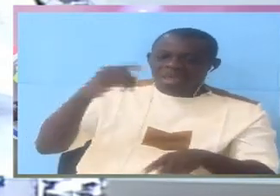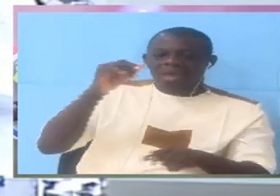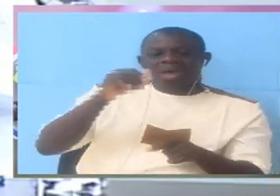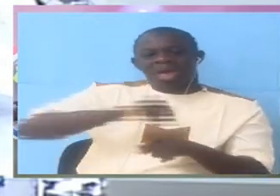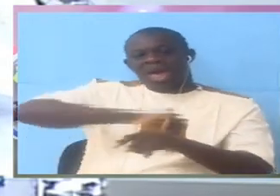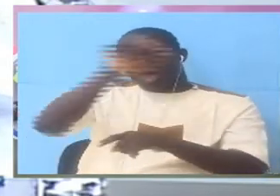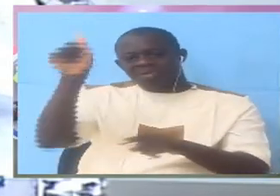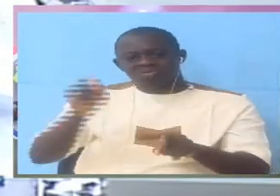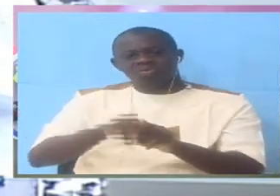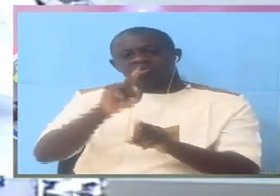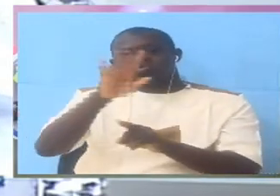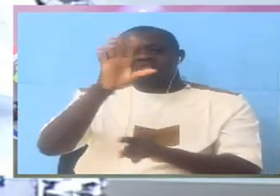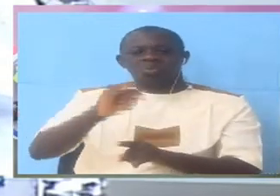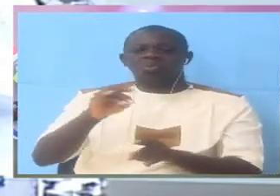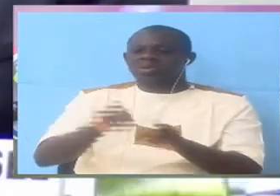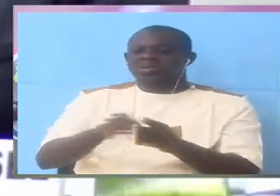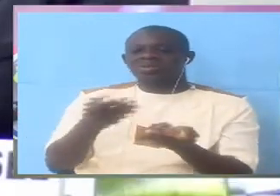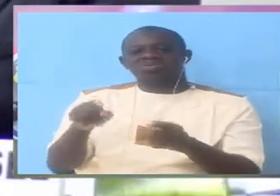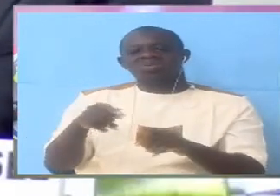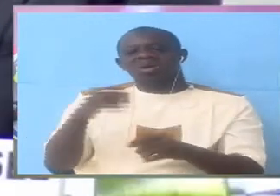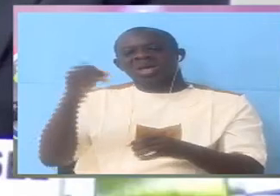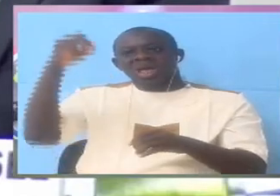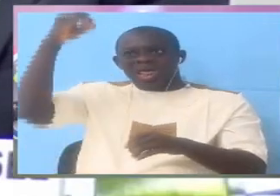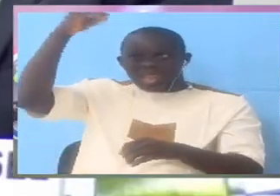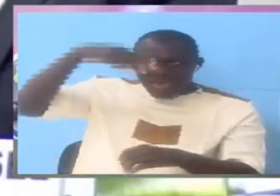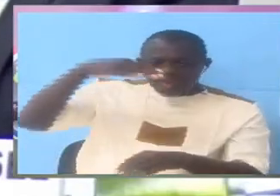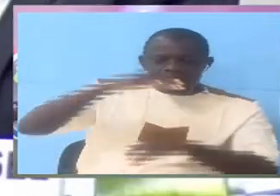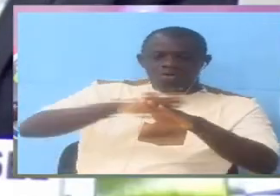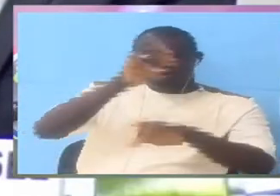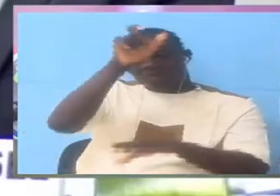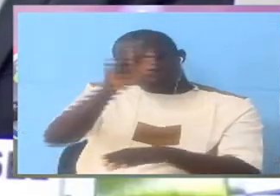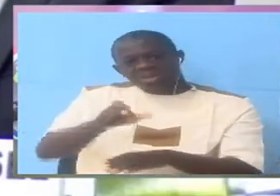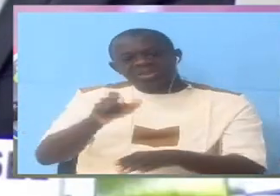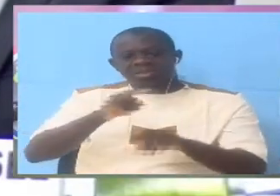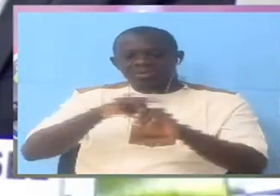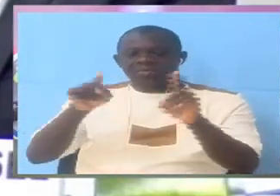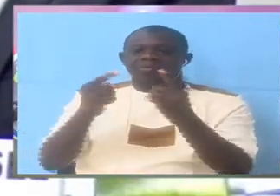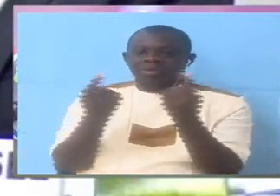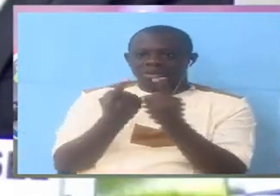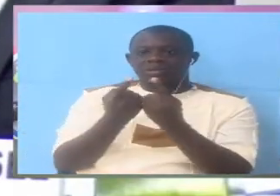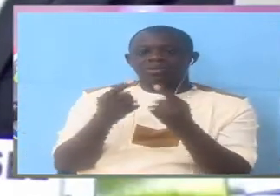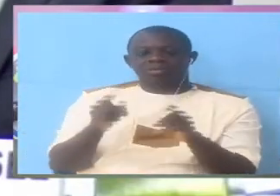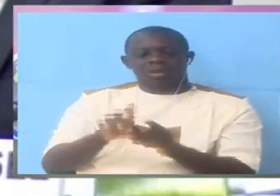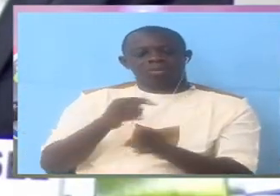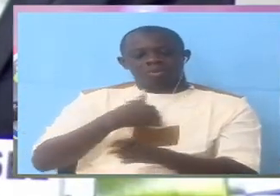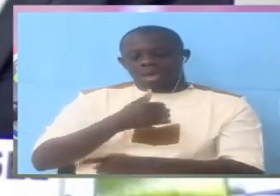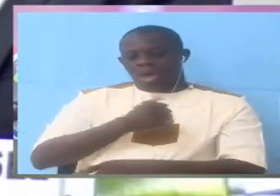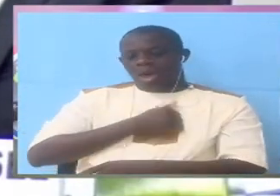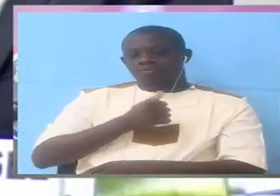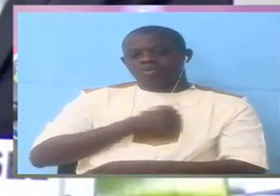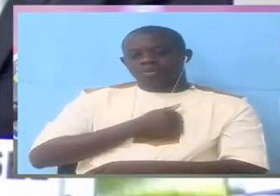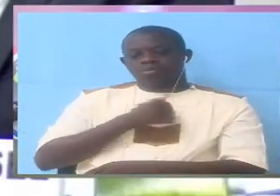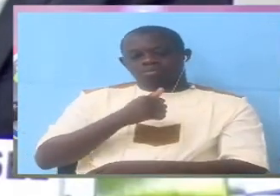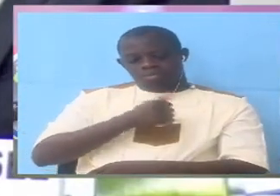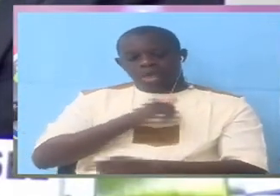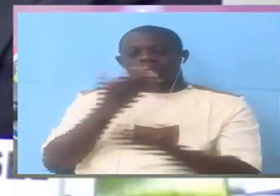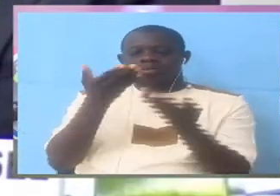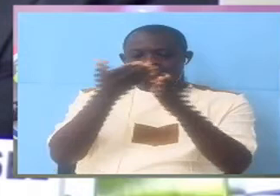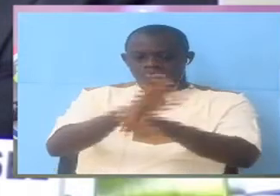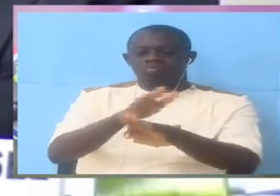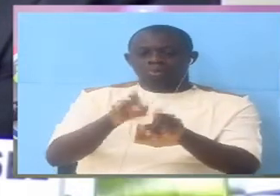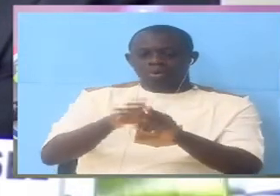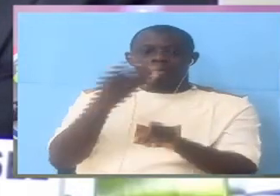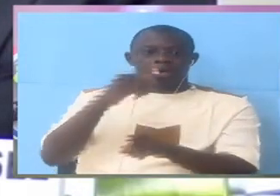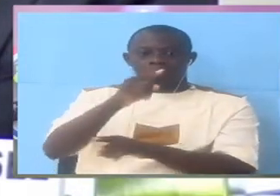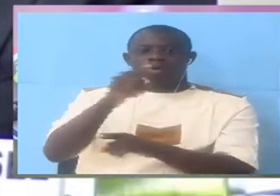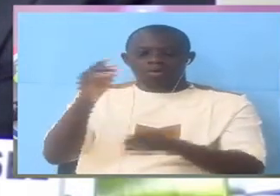I fear my grave than any other thing. But when you were brought back in 2006,